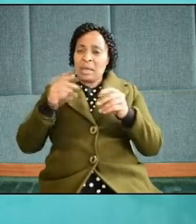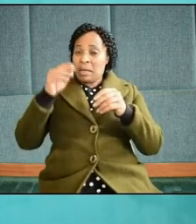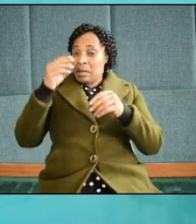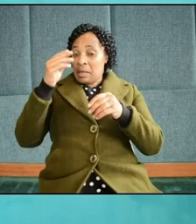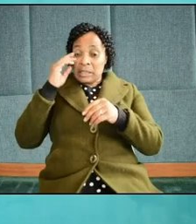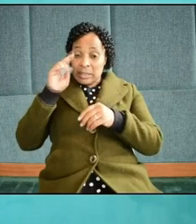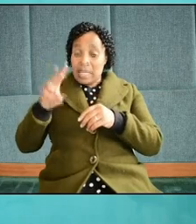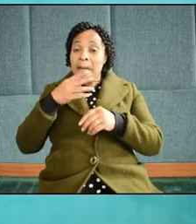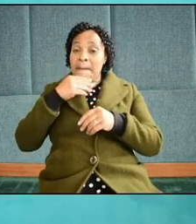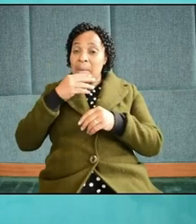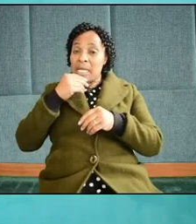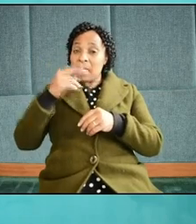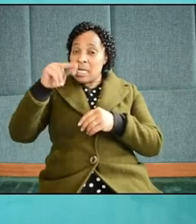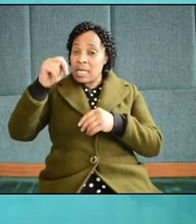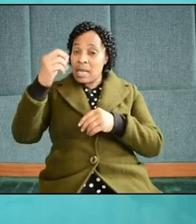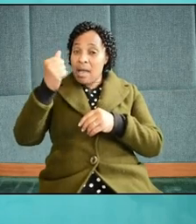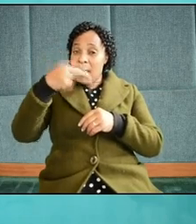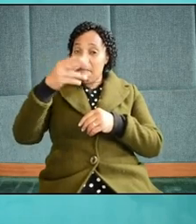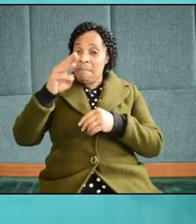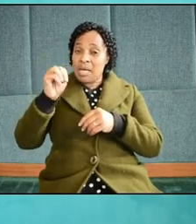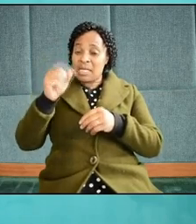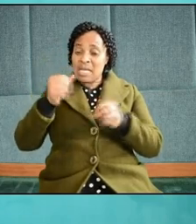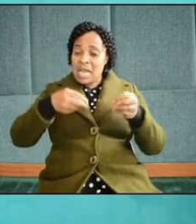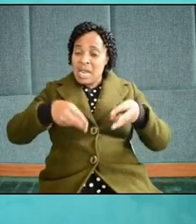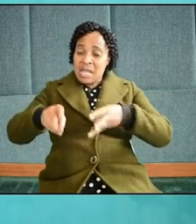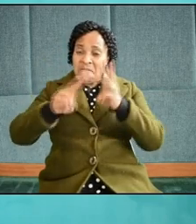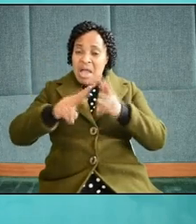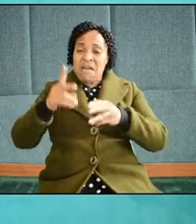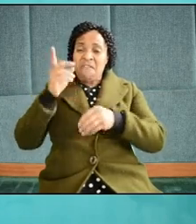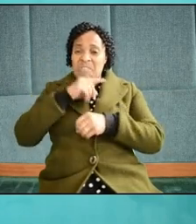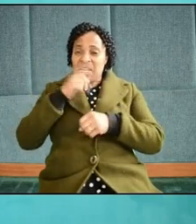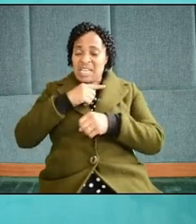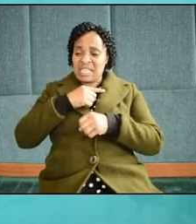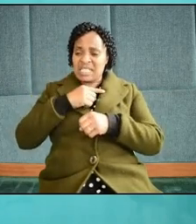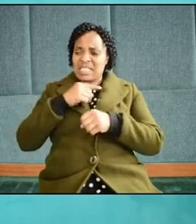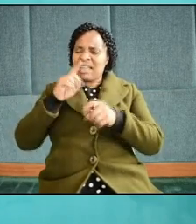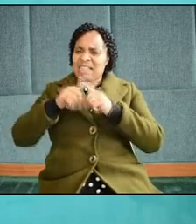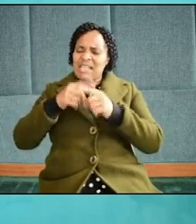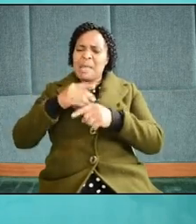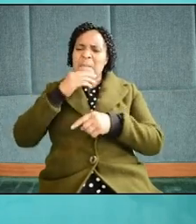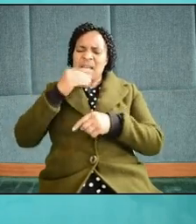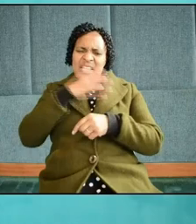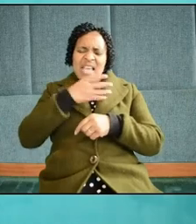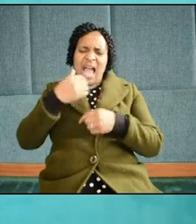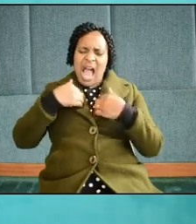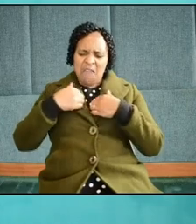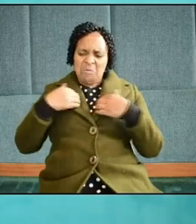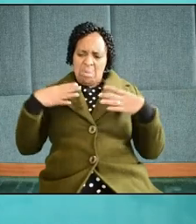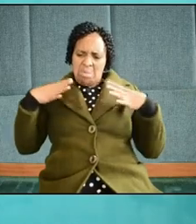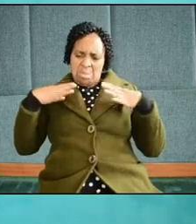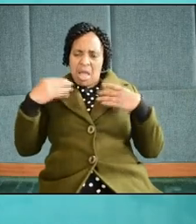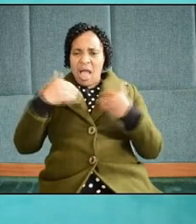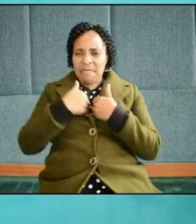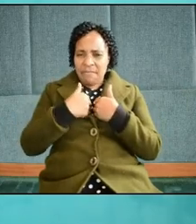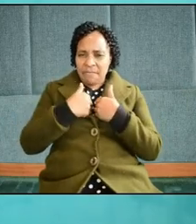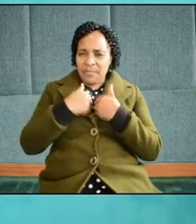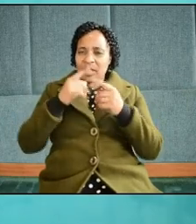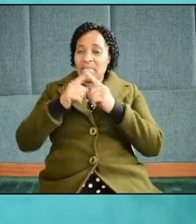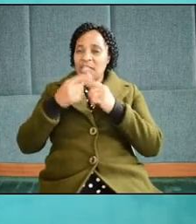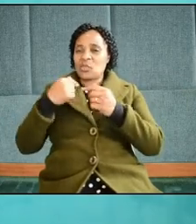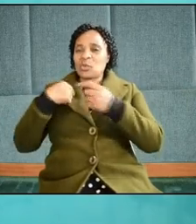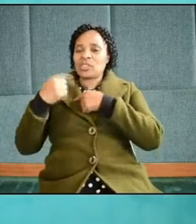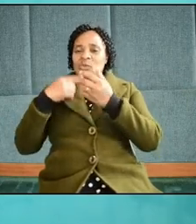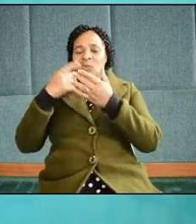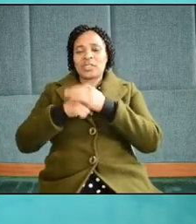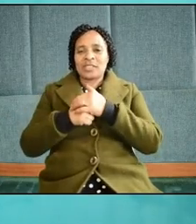man had leprosy, but he also had his own, his own pride, his own ego. And then I'm